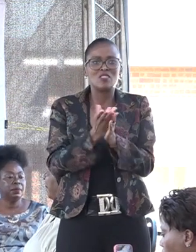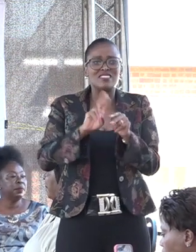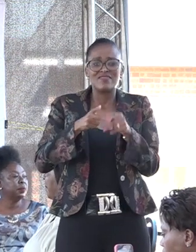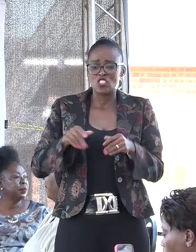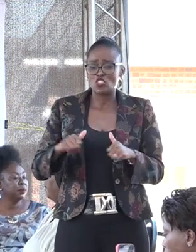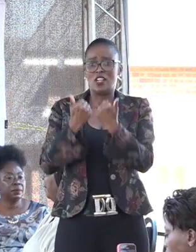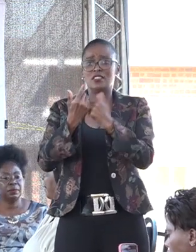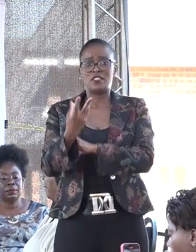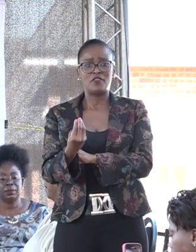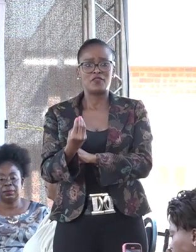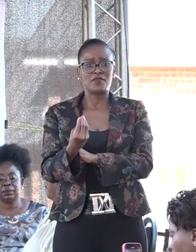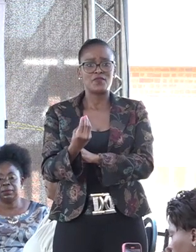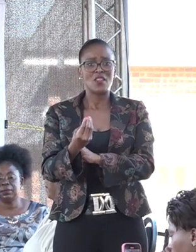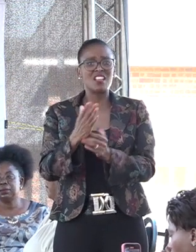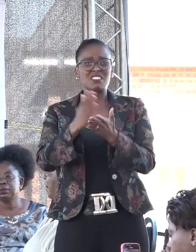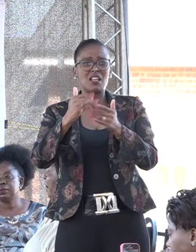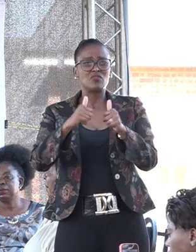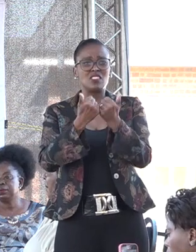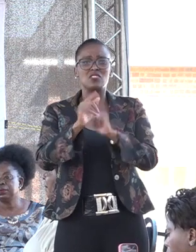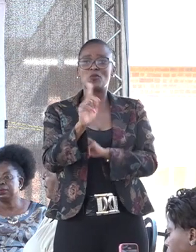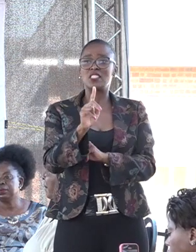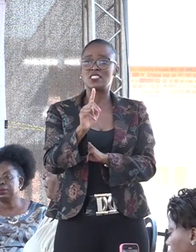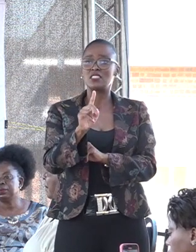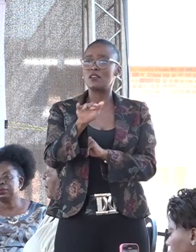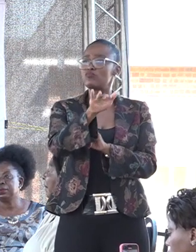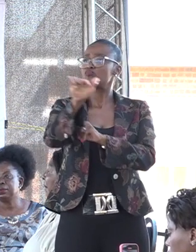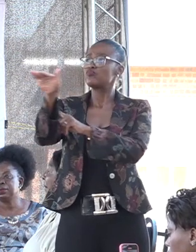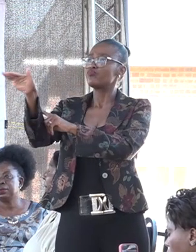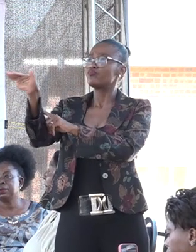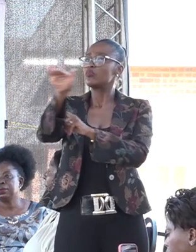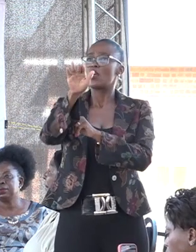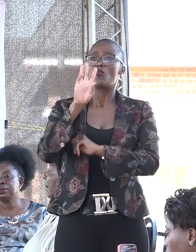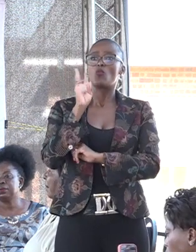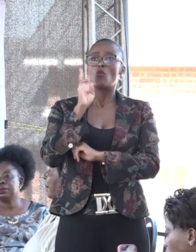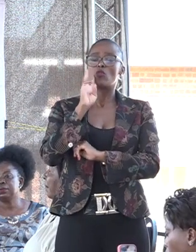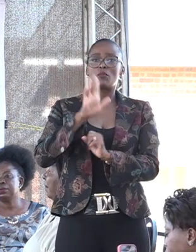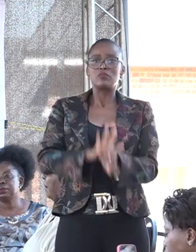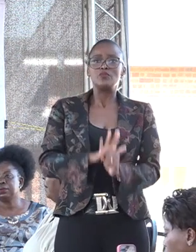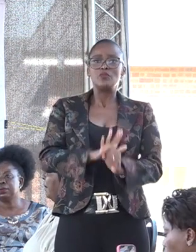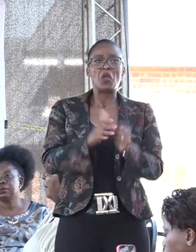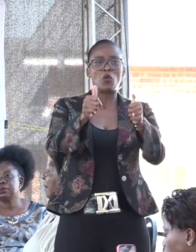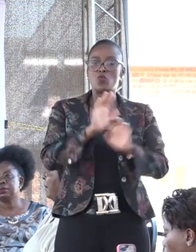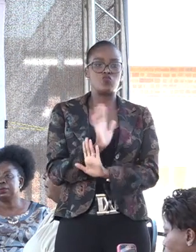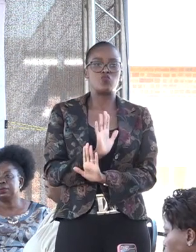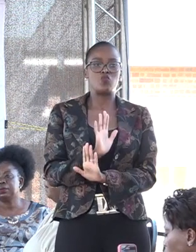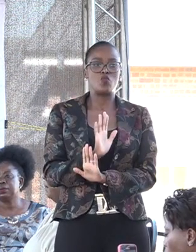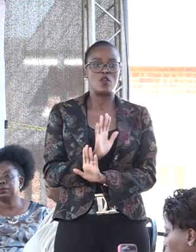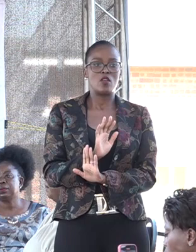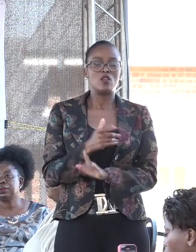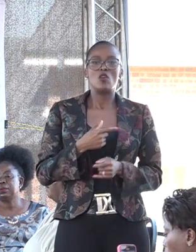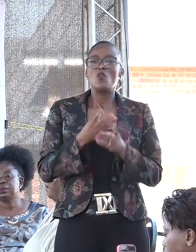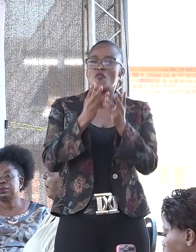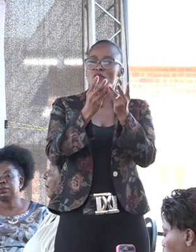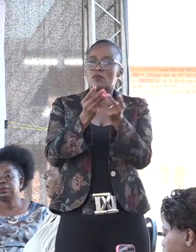eziningi ezinye yalo zeyinkinga ukuthi la I water pressure it's not good so we had to sort